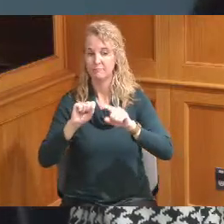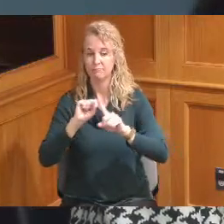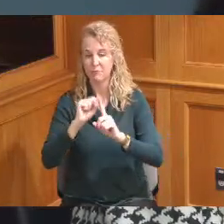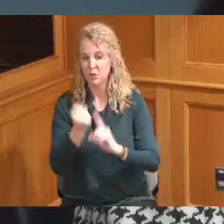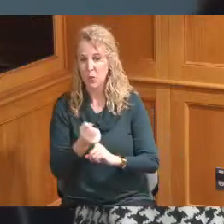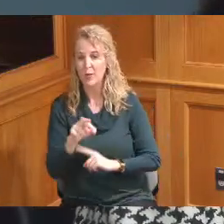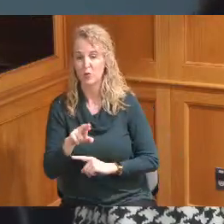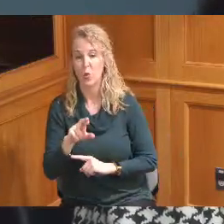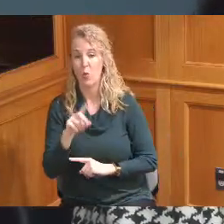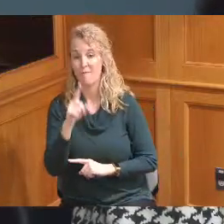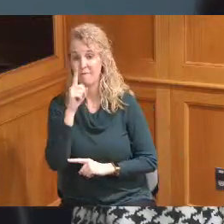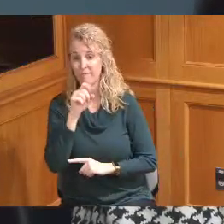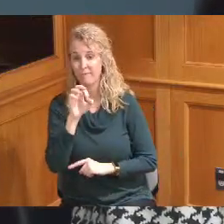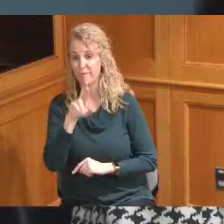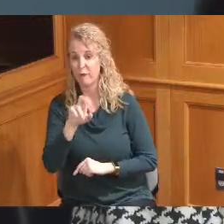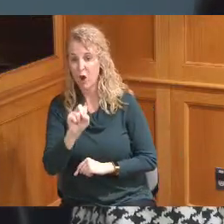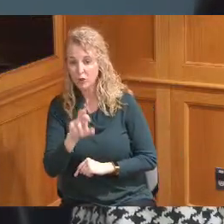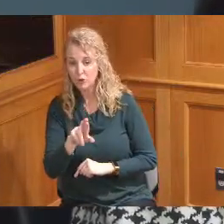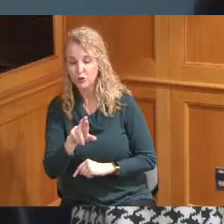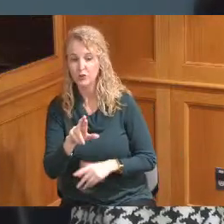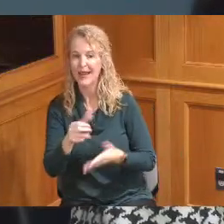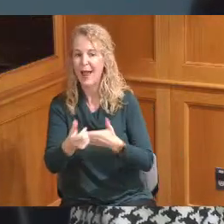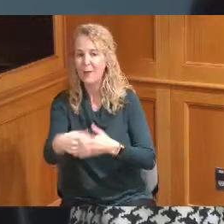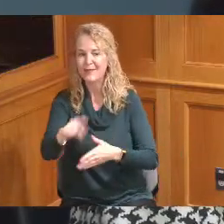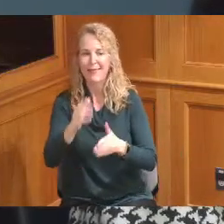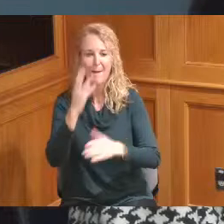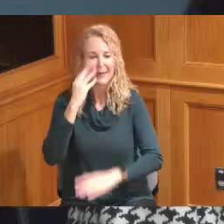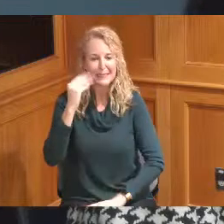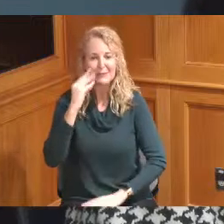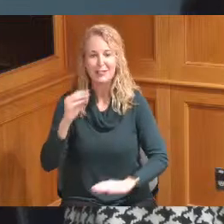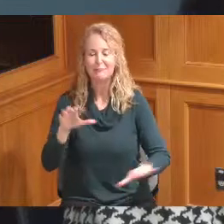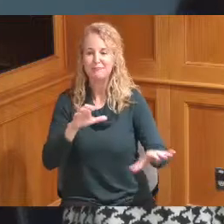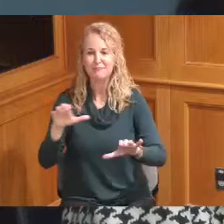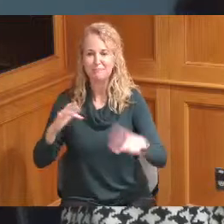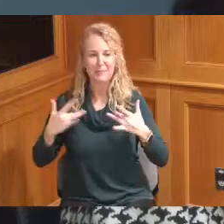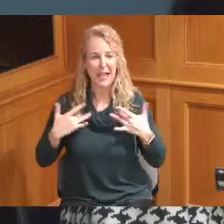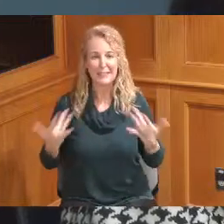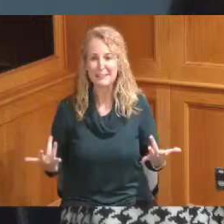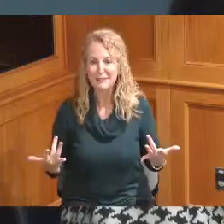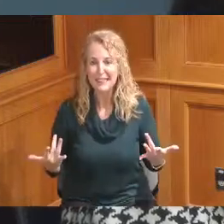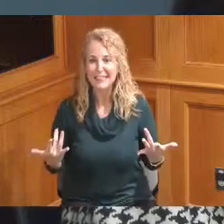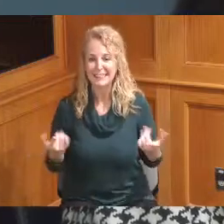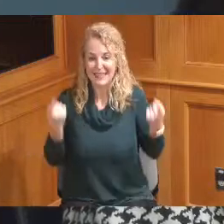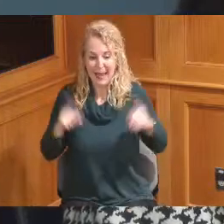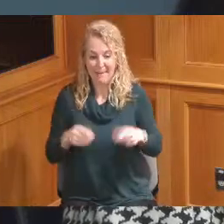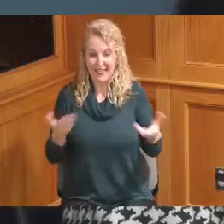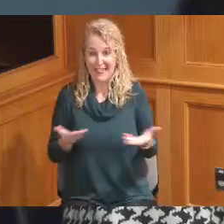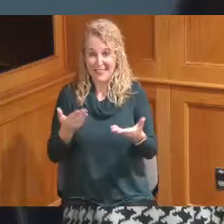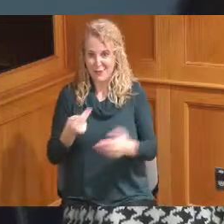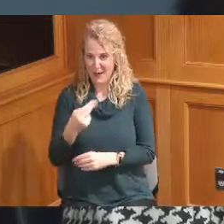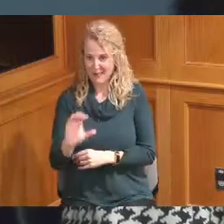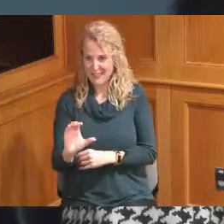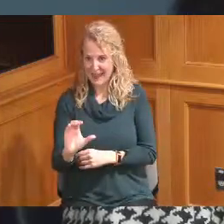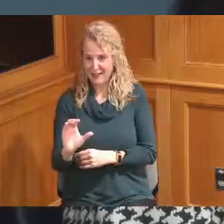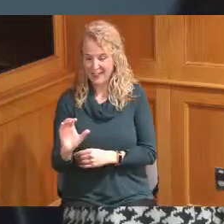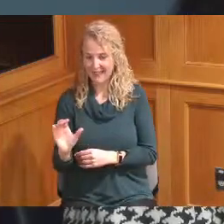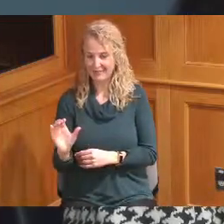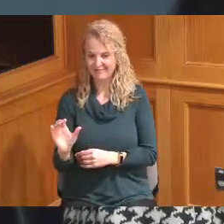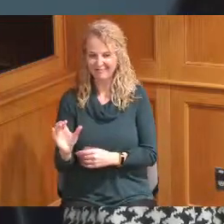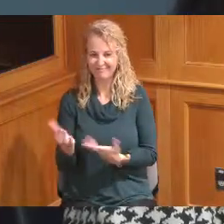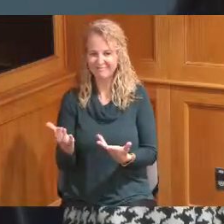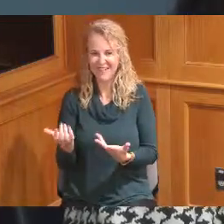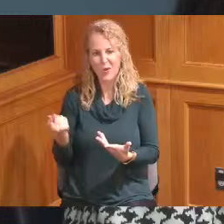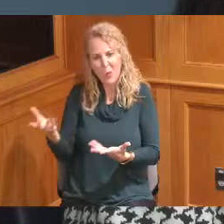this allows them to experience the activities and events that are going on in the county. They should not be any different